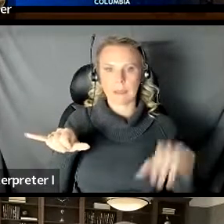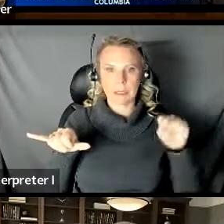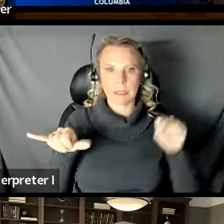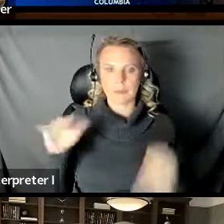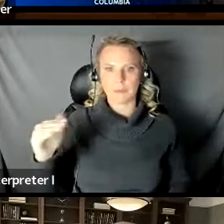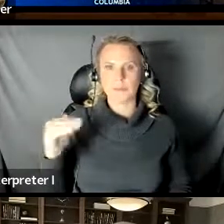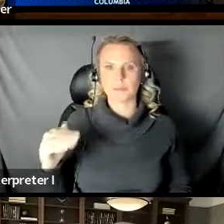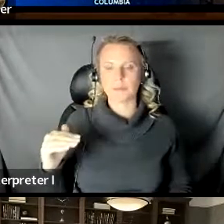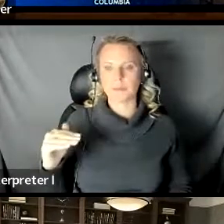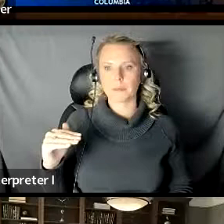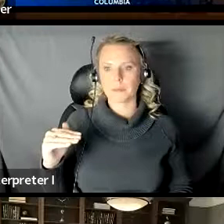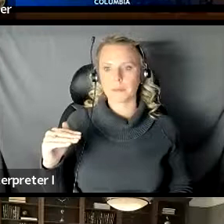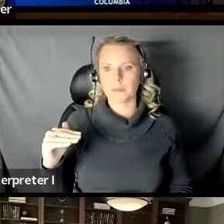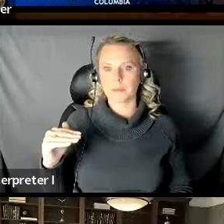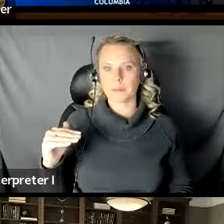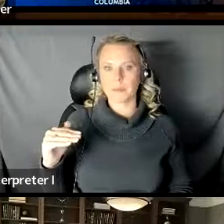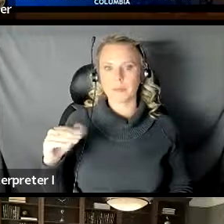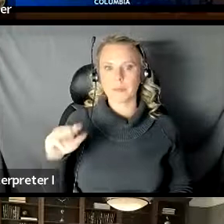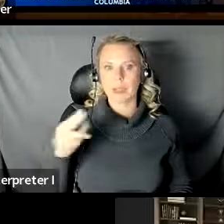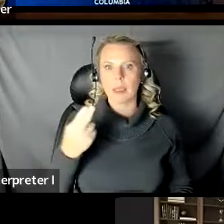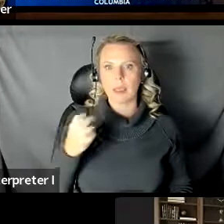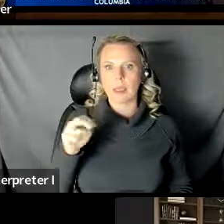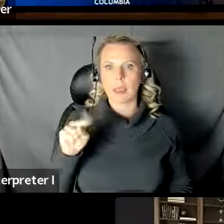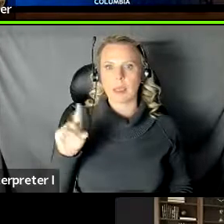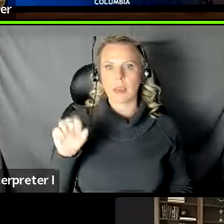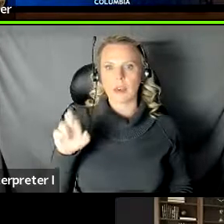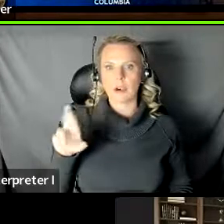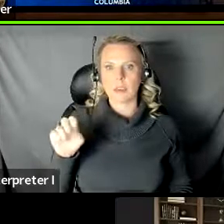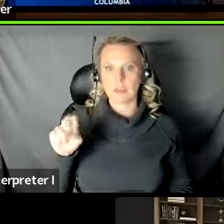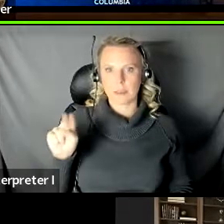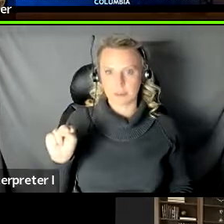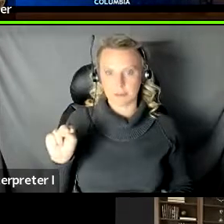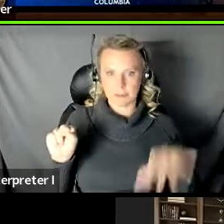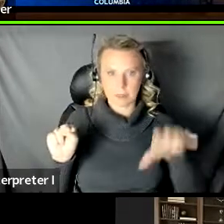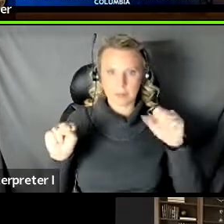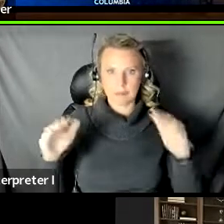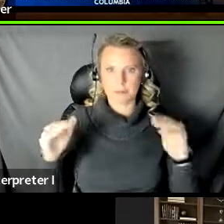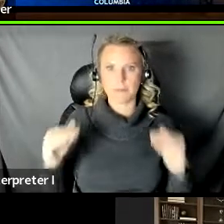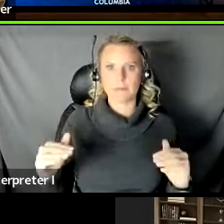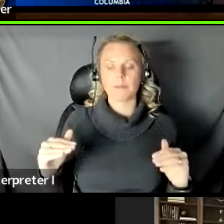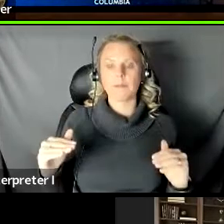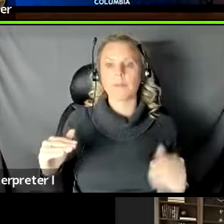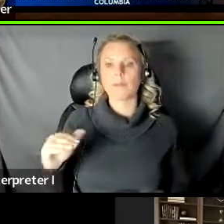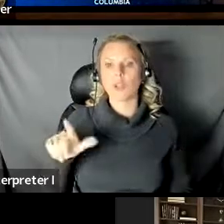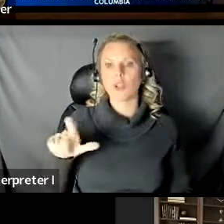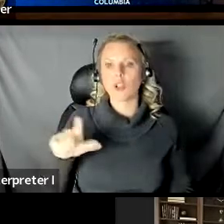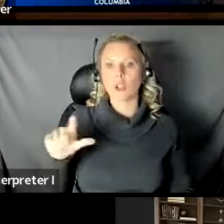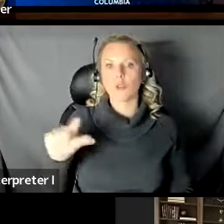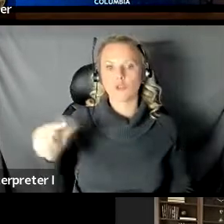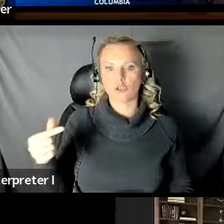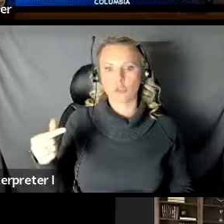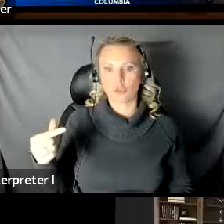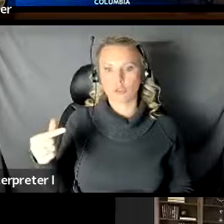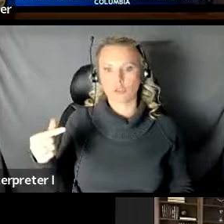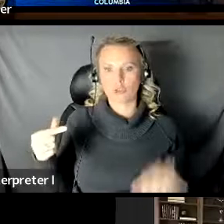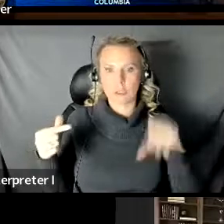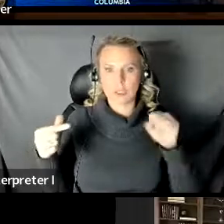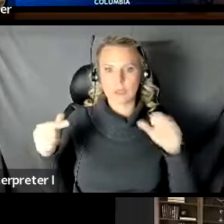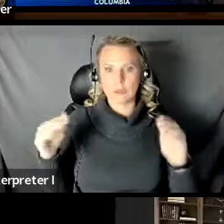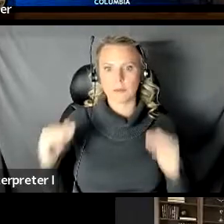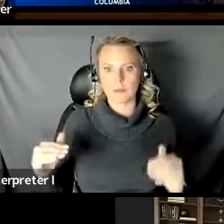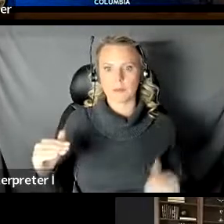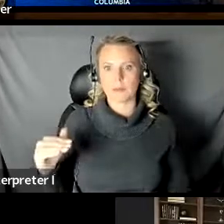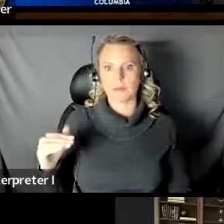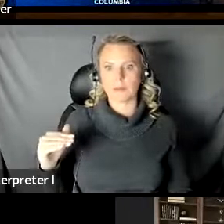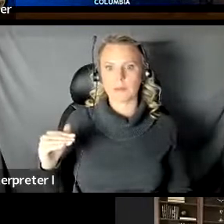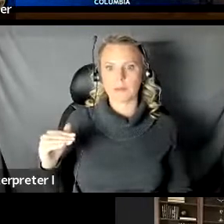Yes. Councilmember Gray votes yes. Councilmember Henderson. Yes. Councilmember Henderson votes yes. Councilmember Lewis George. Yes.